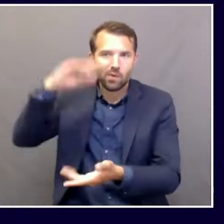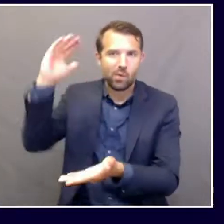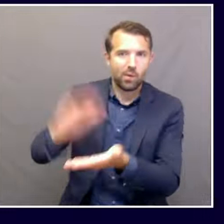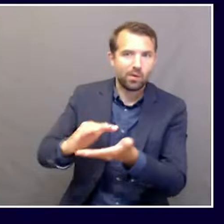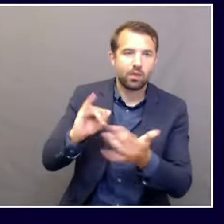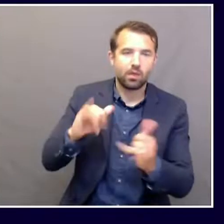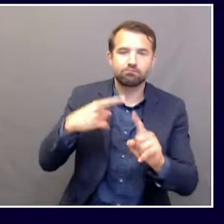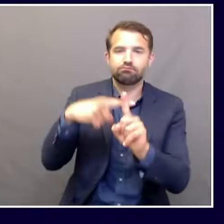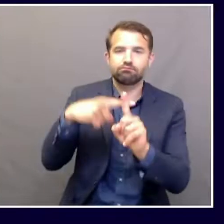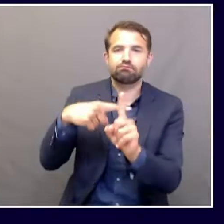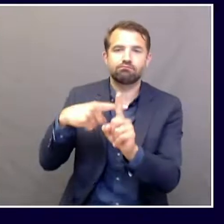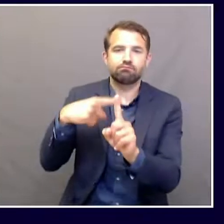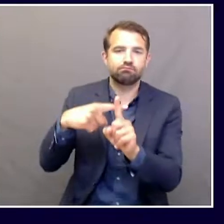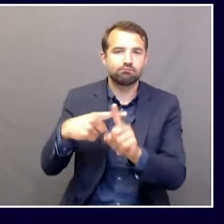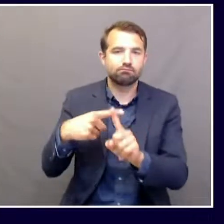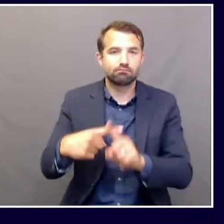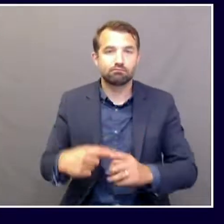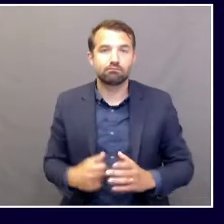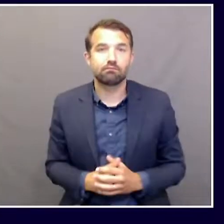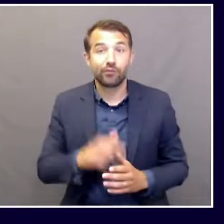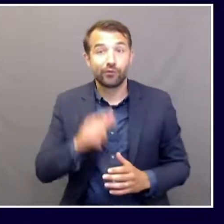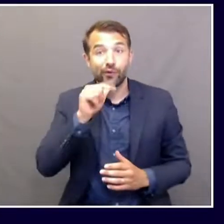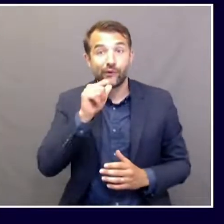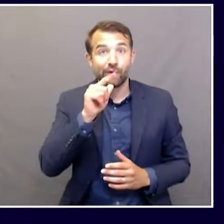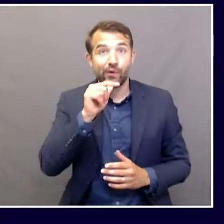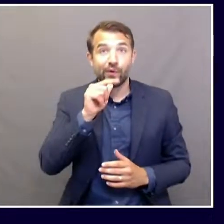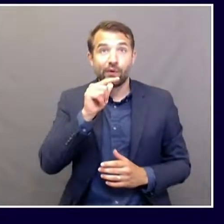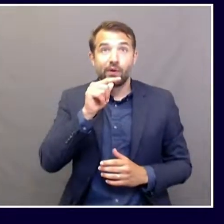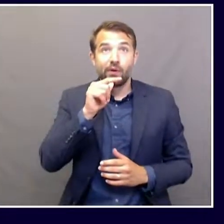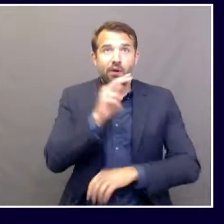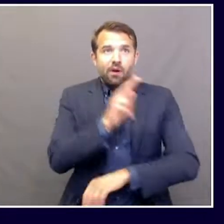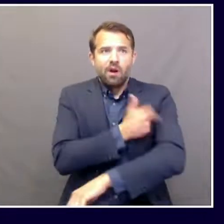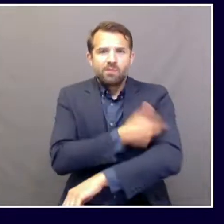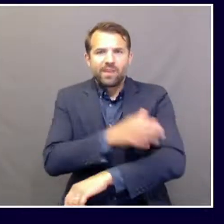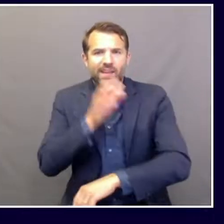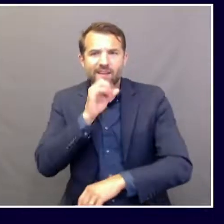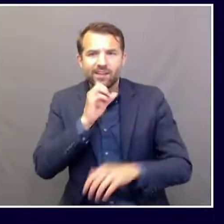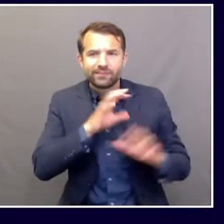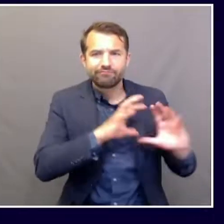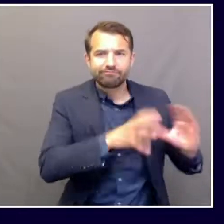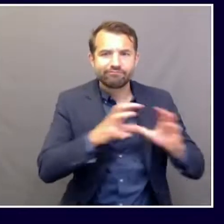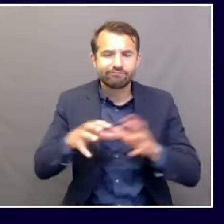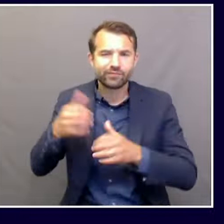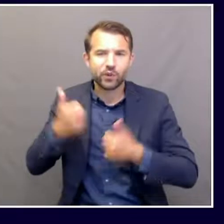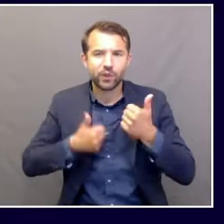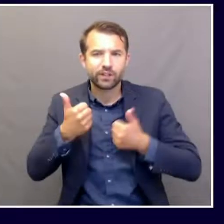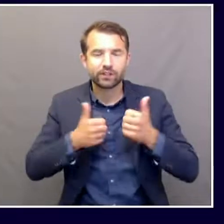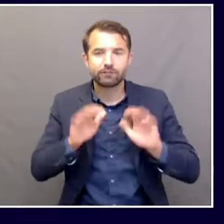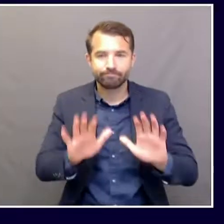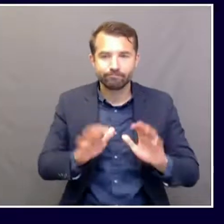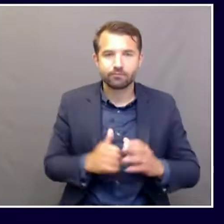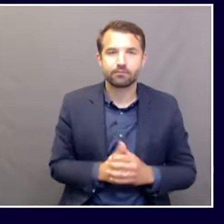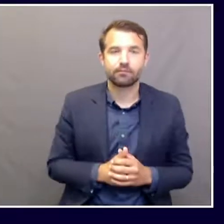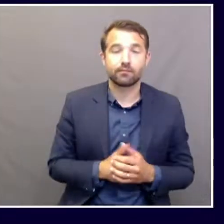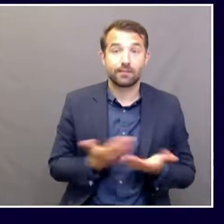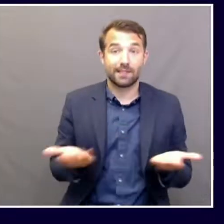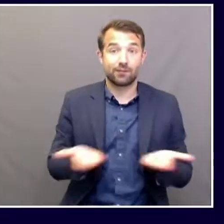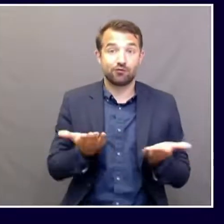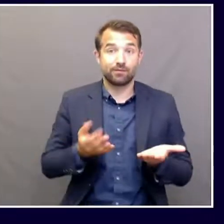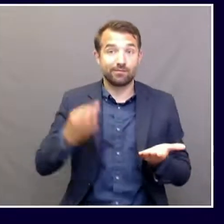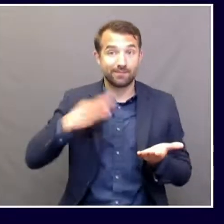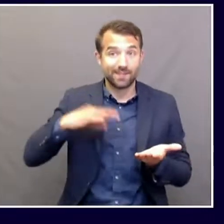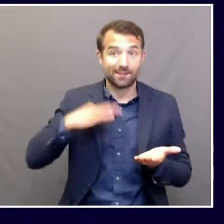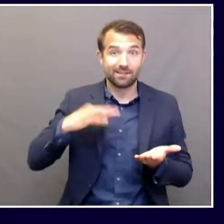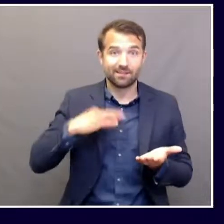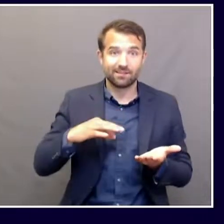being hospitalized. Right now in Maine, what we are seeing is the folks who are being hospitalized tend to skew